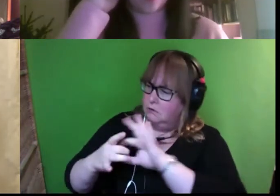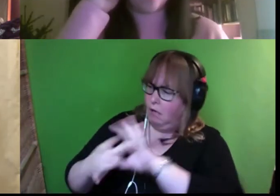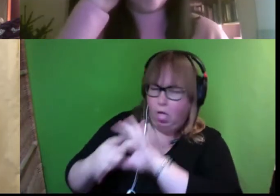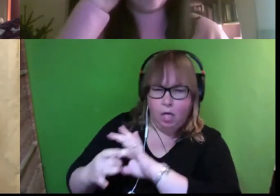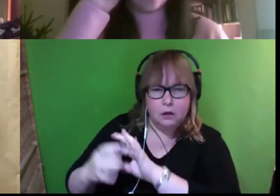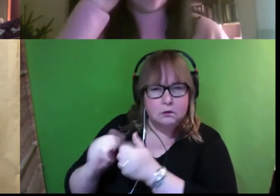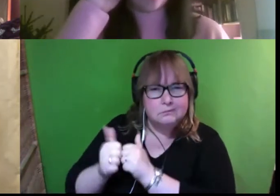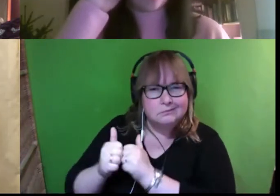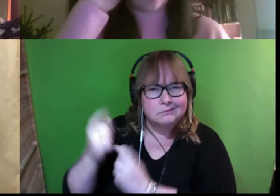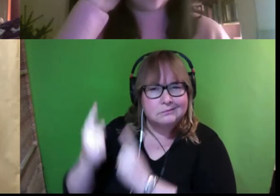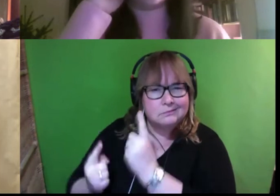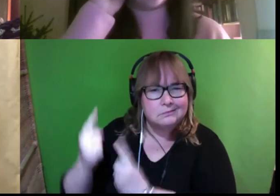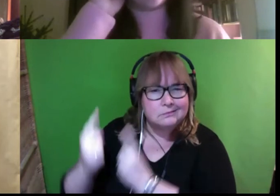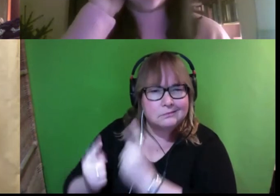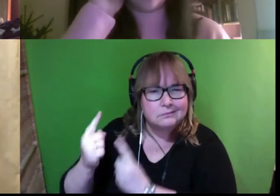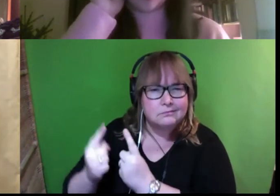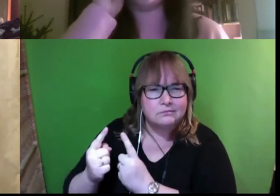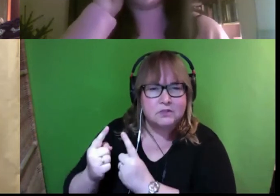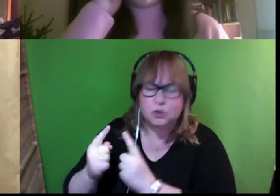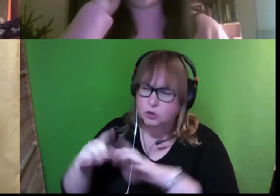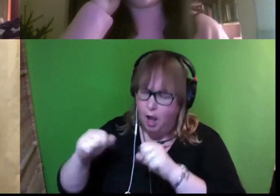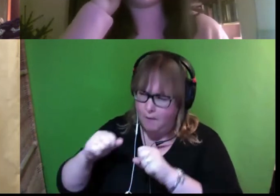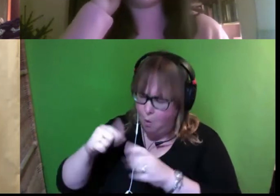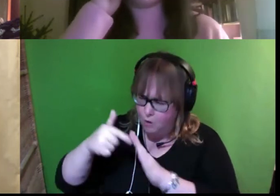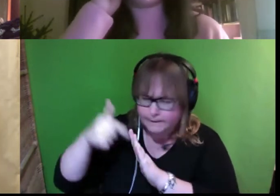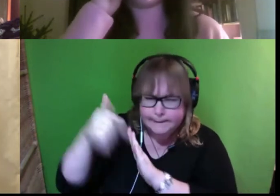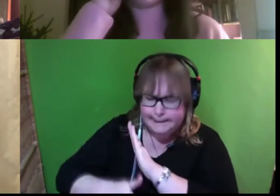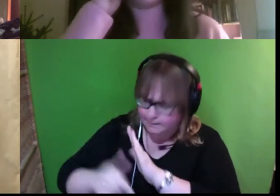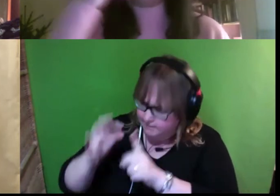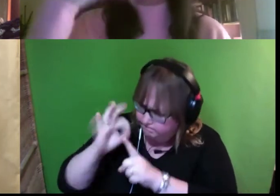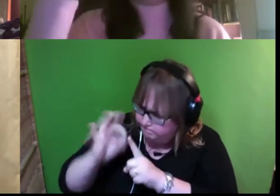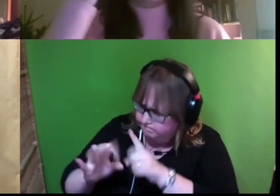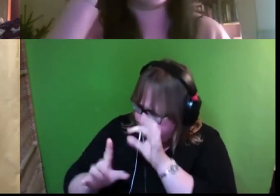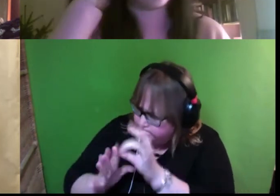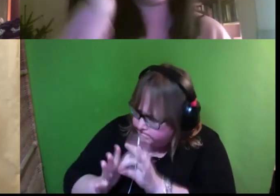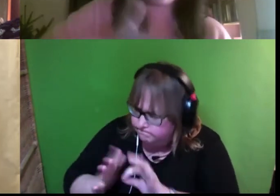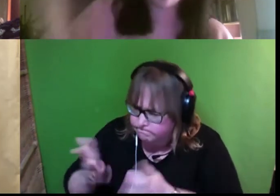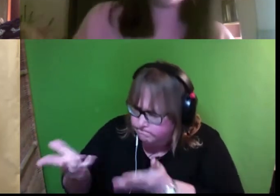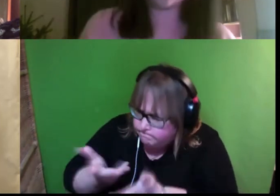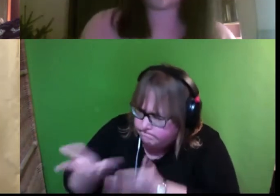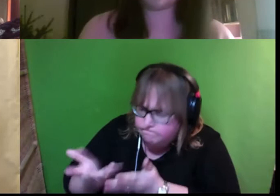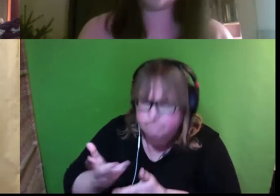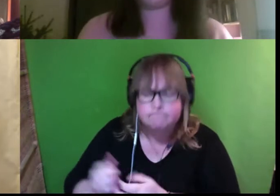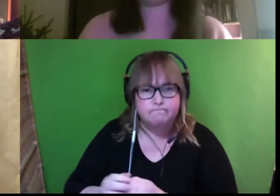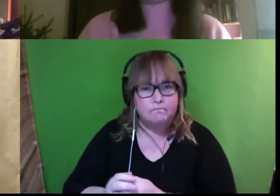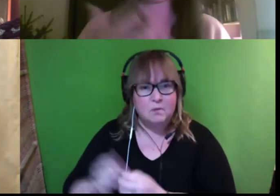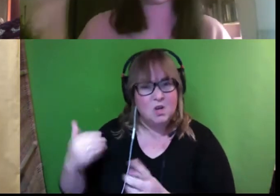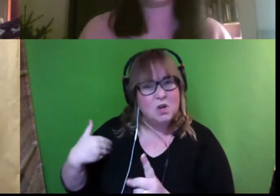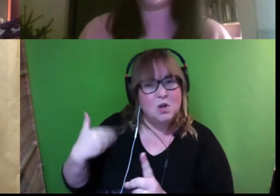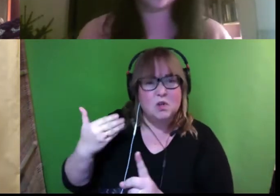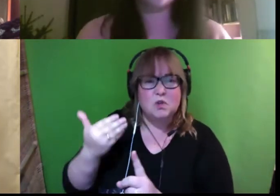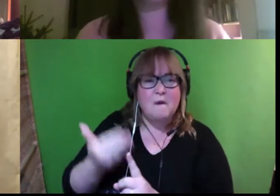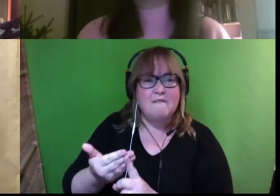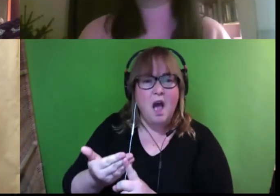more, I guess, rigorous way. And, but, you know, up until this point, we've been